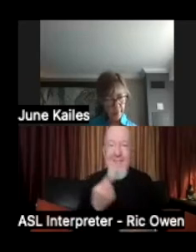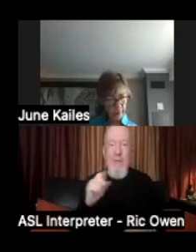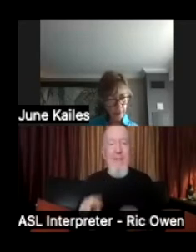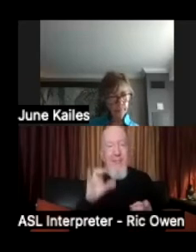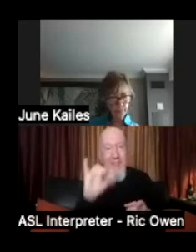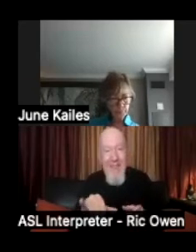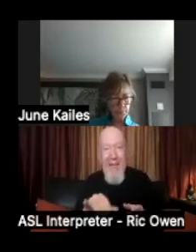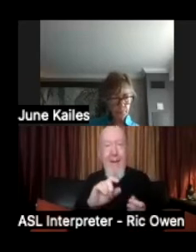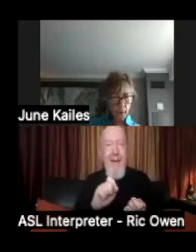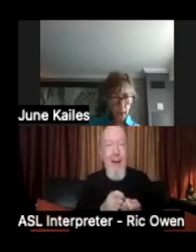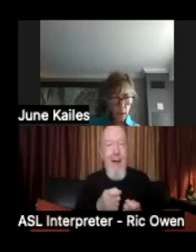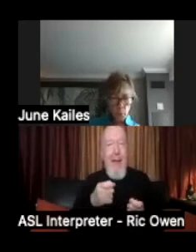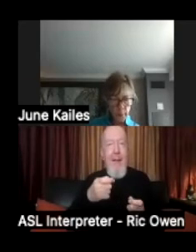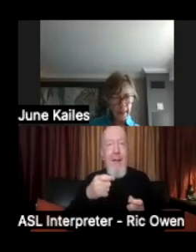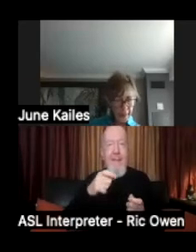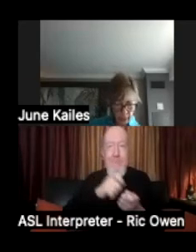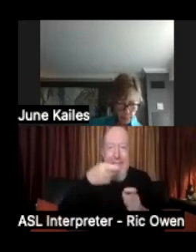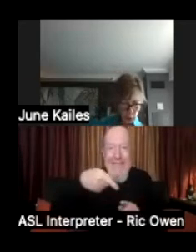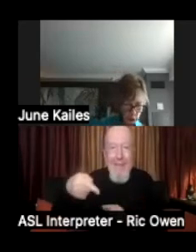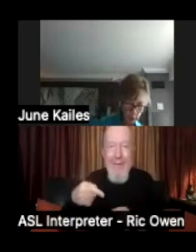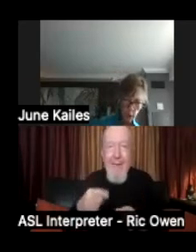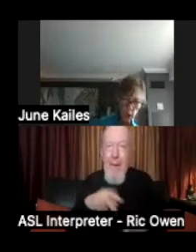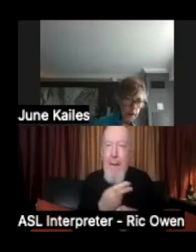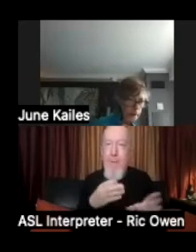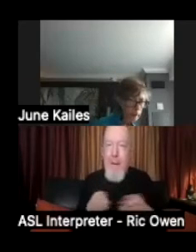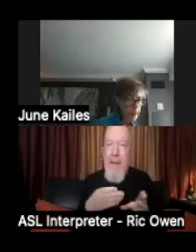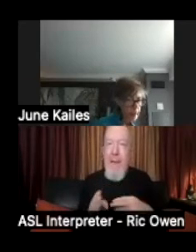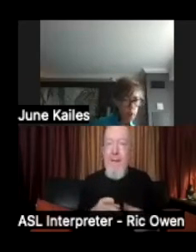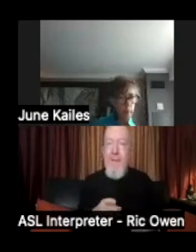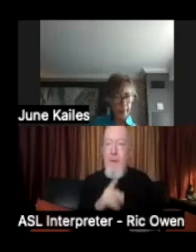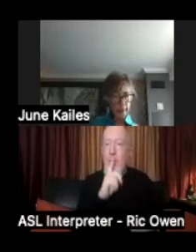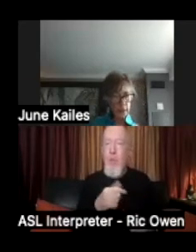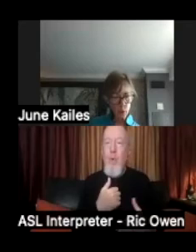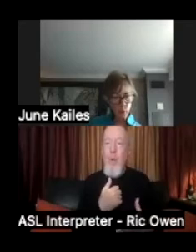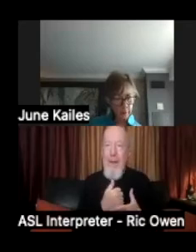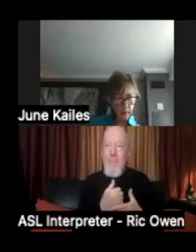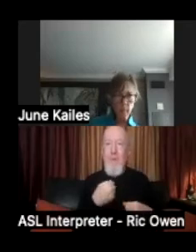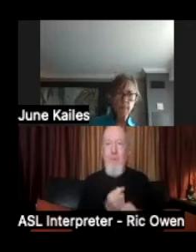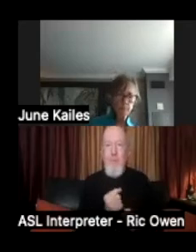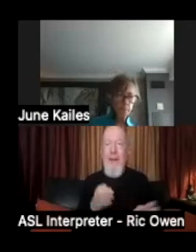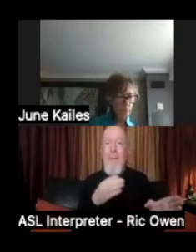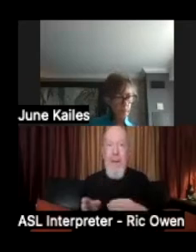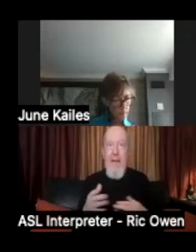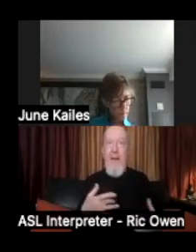of planning really helps to make these plans real.